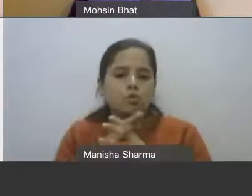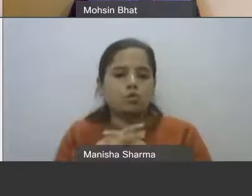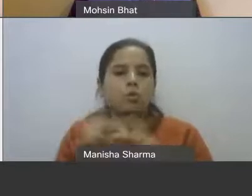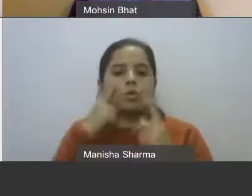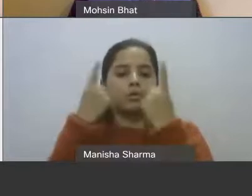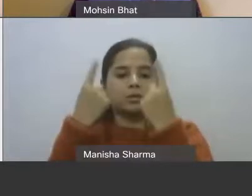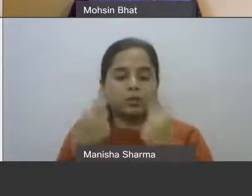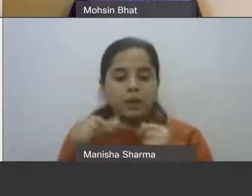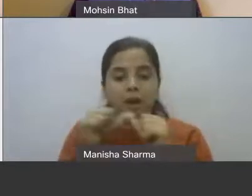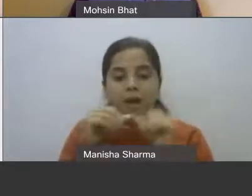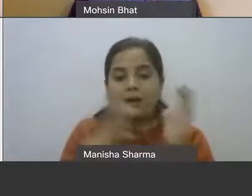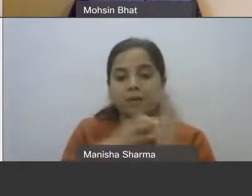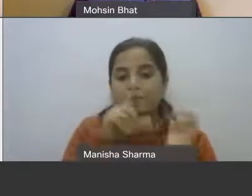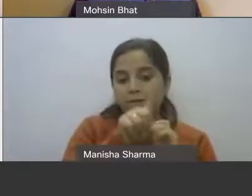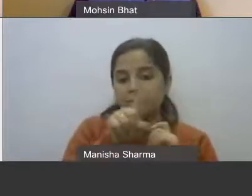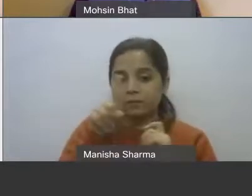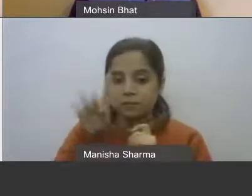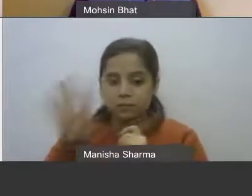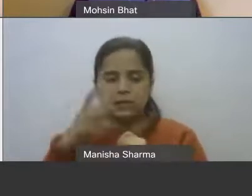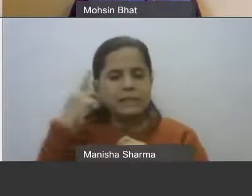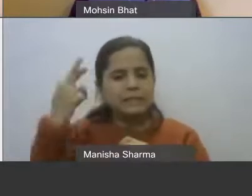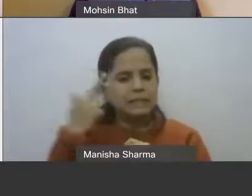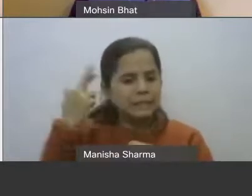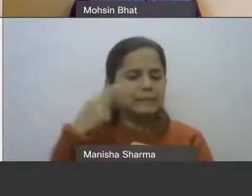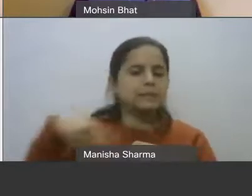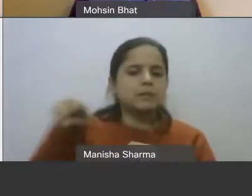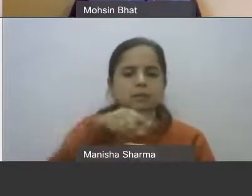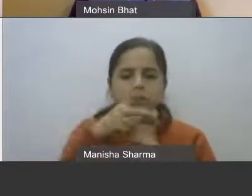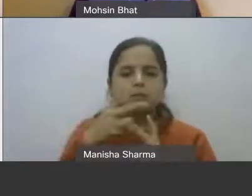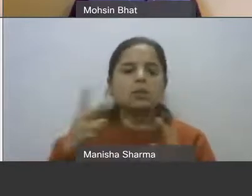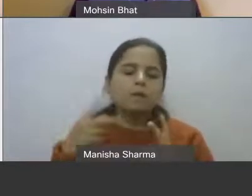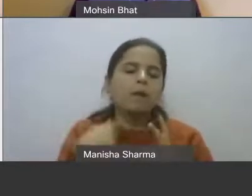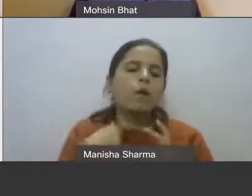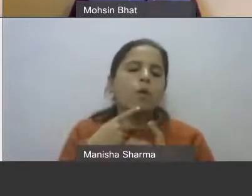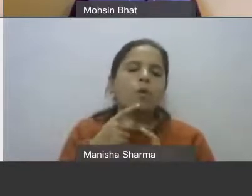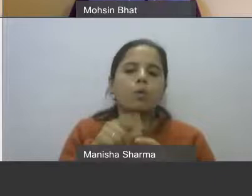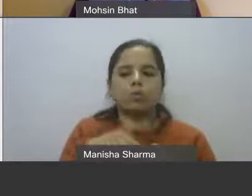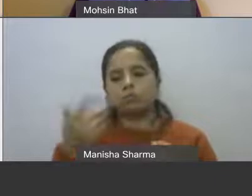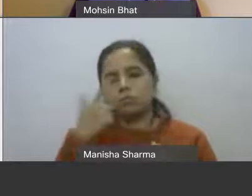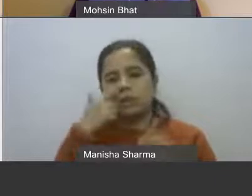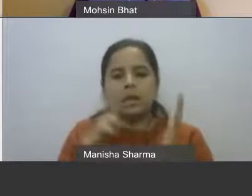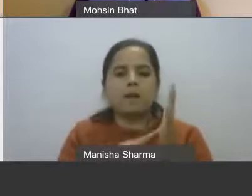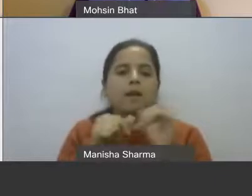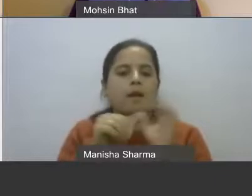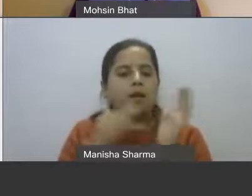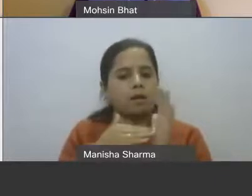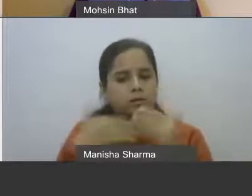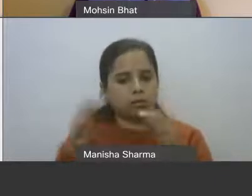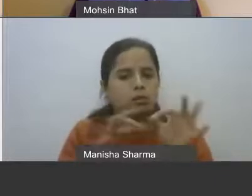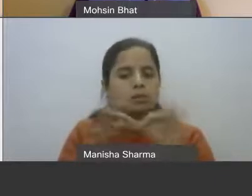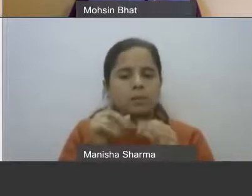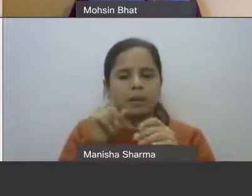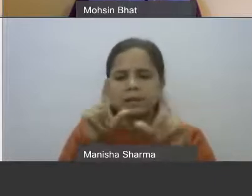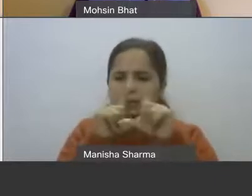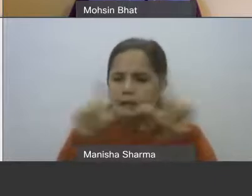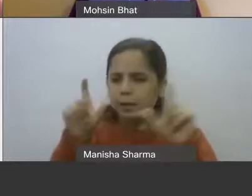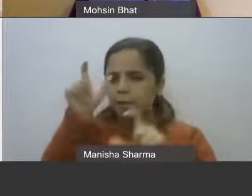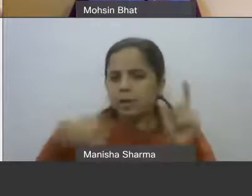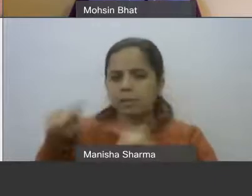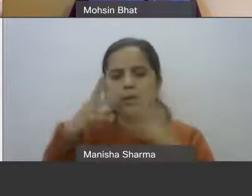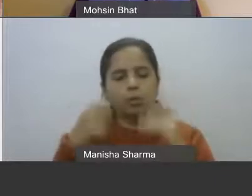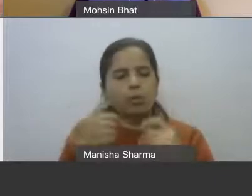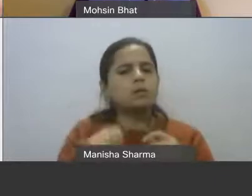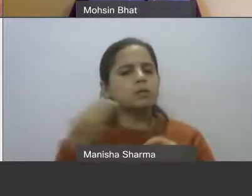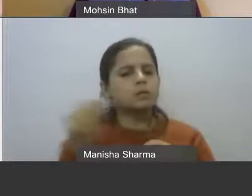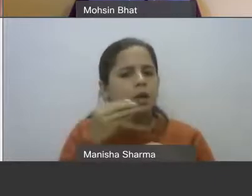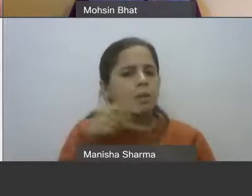under Article 14, the reasonable classification test. I'll turn to Ms. Raj about it, but just to make it clear to the audience, this is